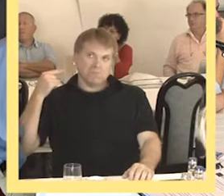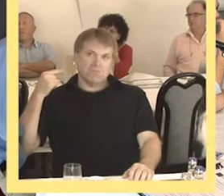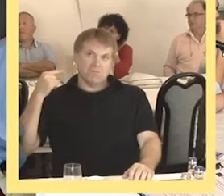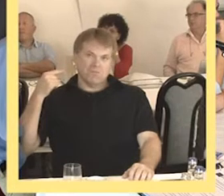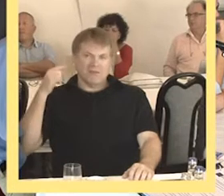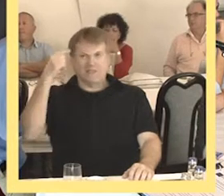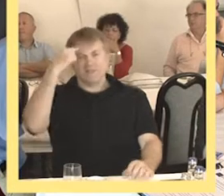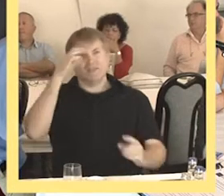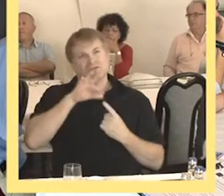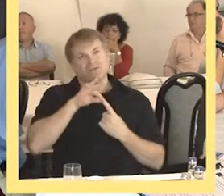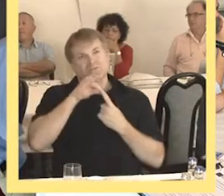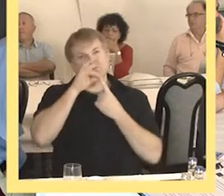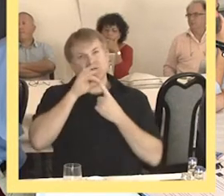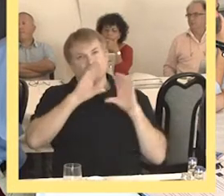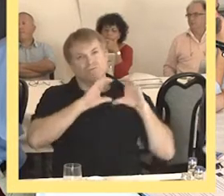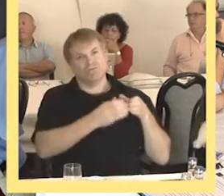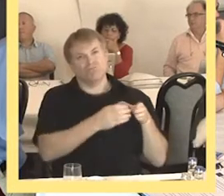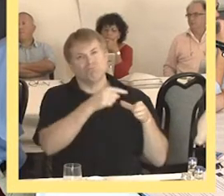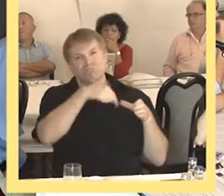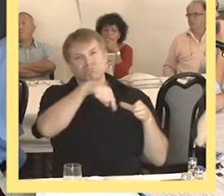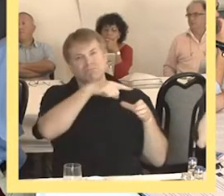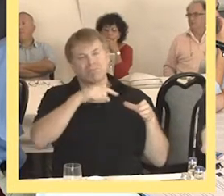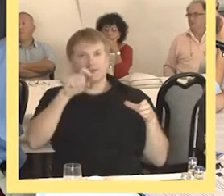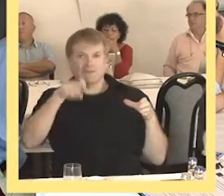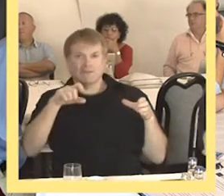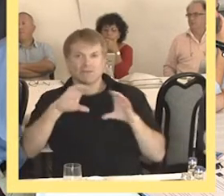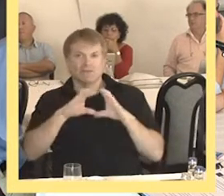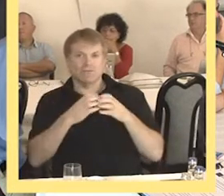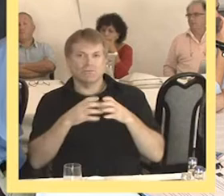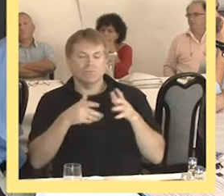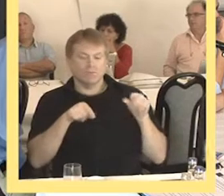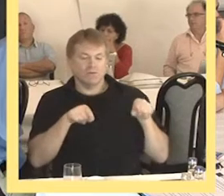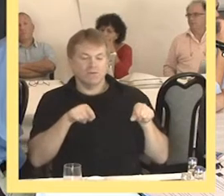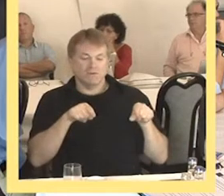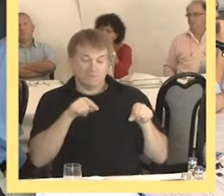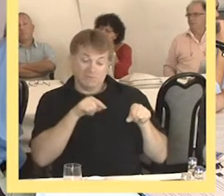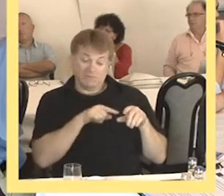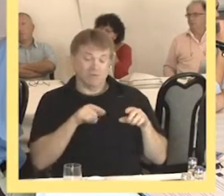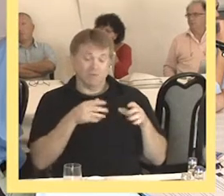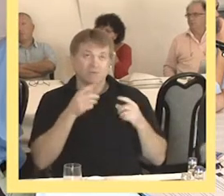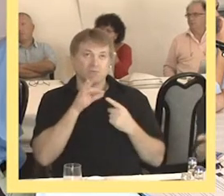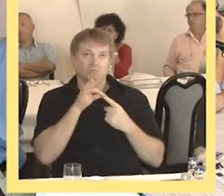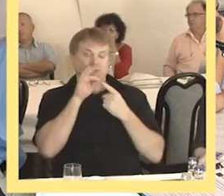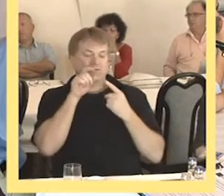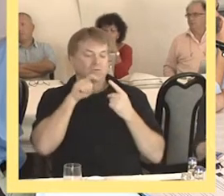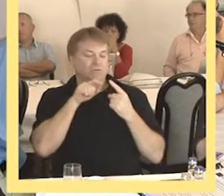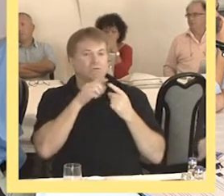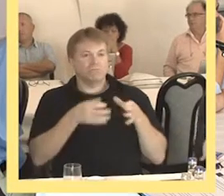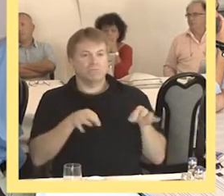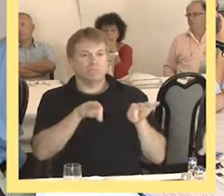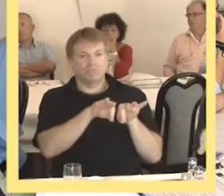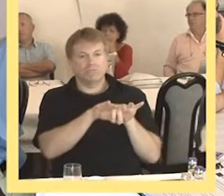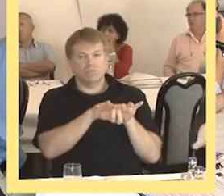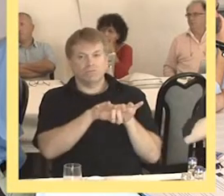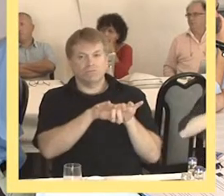special groups and needs, this is a very important idea. What happened in the European Commission